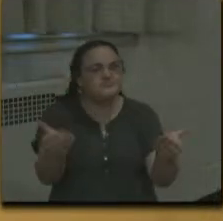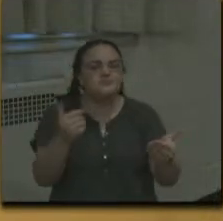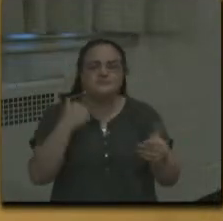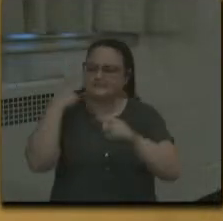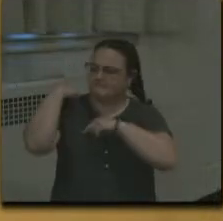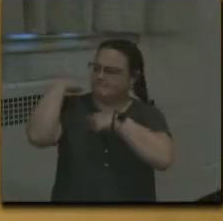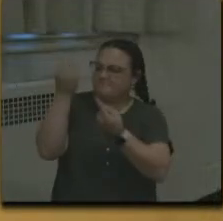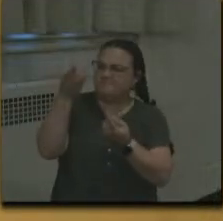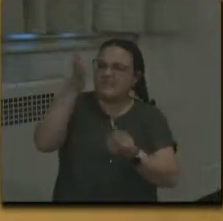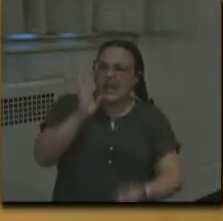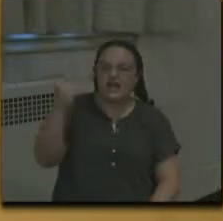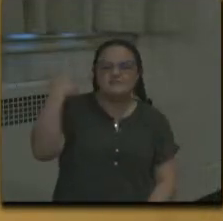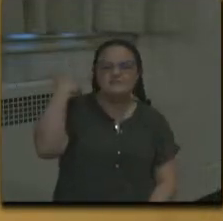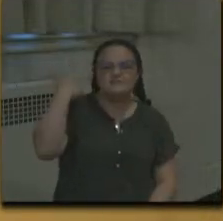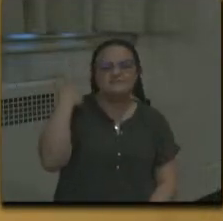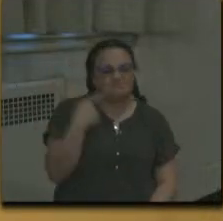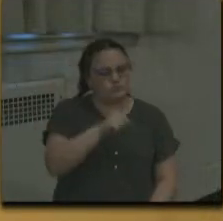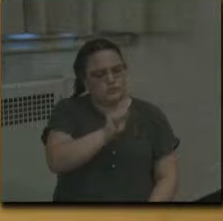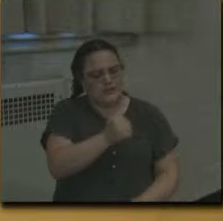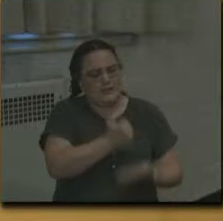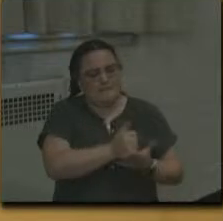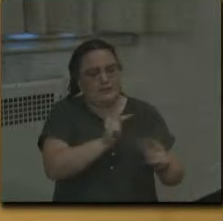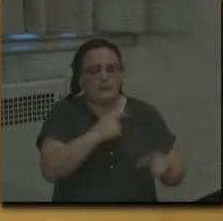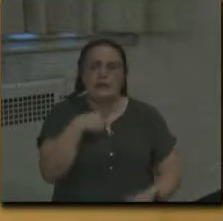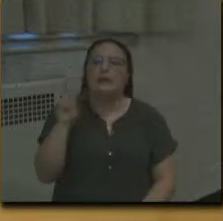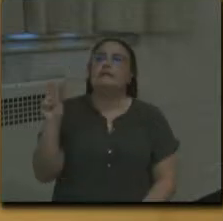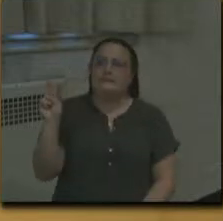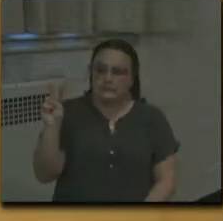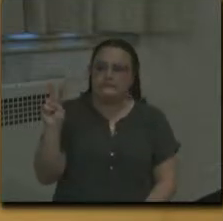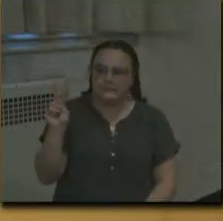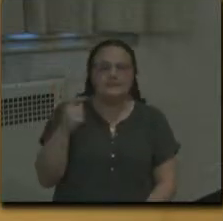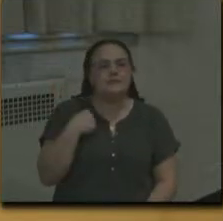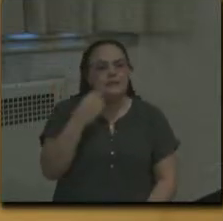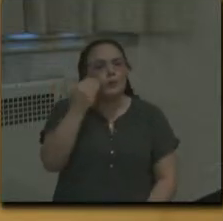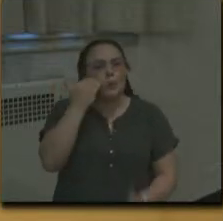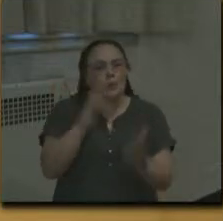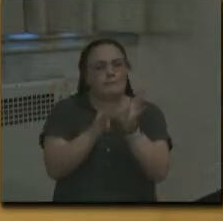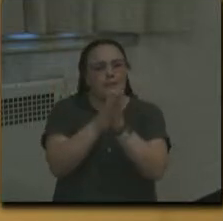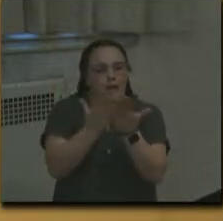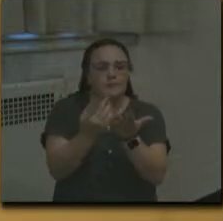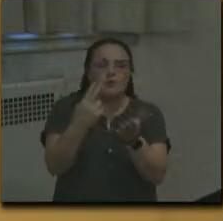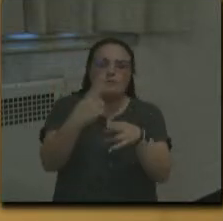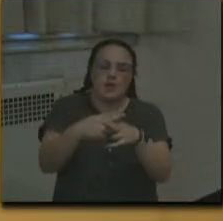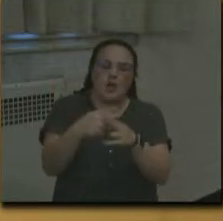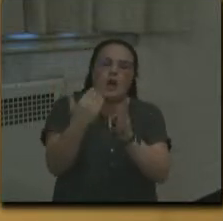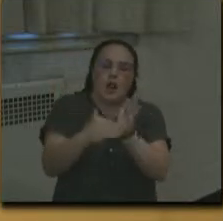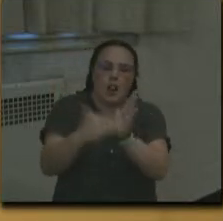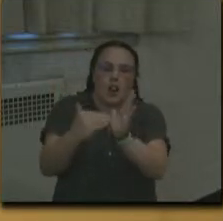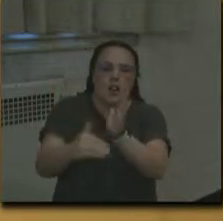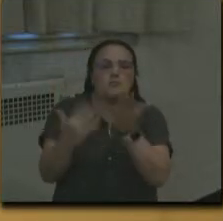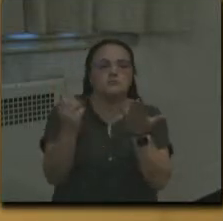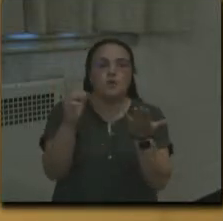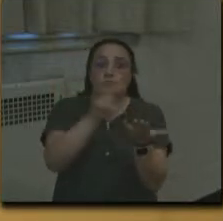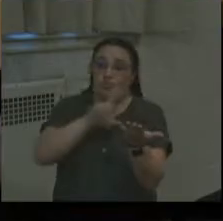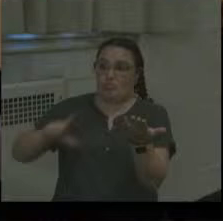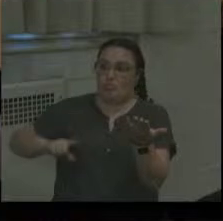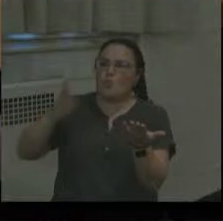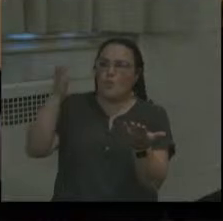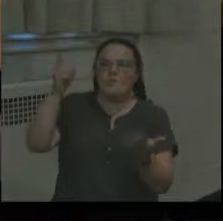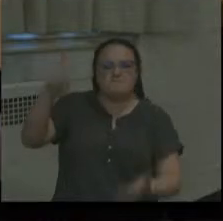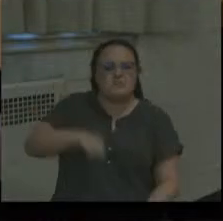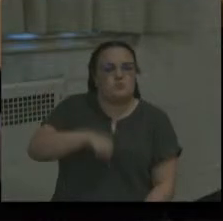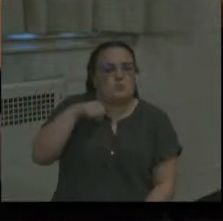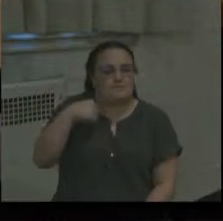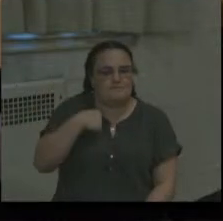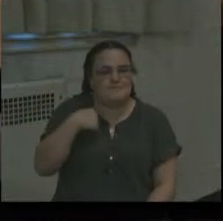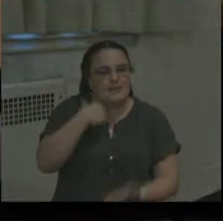feel like God's been telling me you gotta help people. It's reiterated in the Bible over and over and over again, and you know what I'm saying, I want to make the Lord proud, help people out. Beginning of